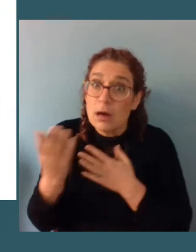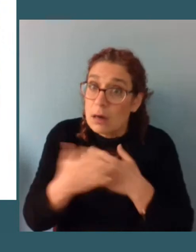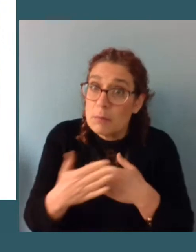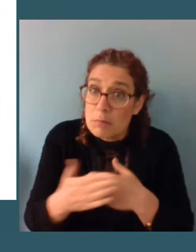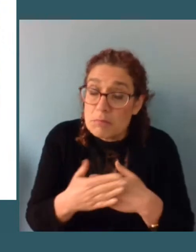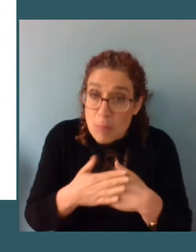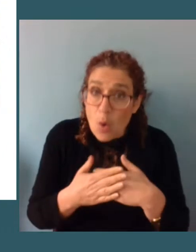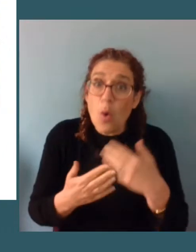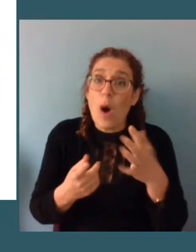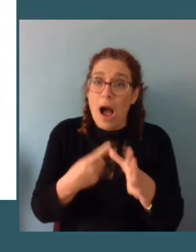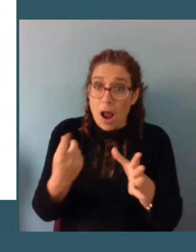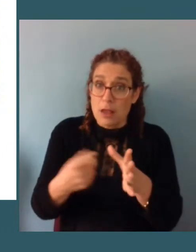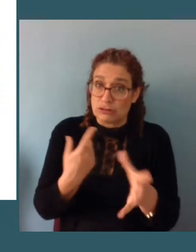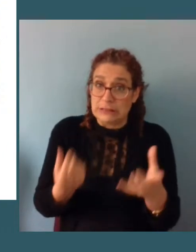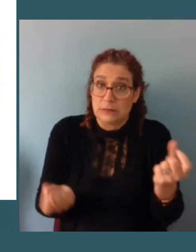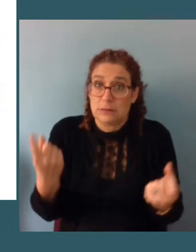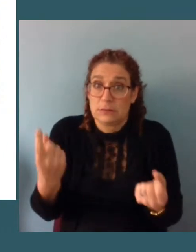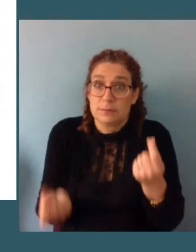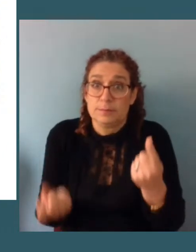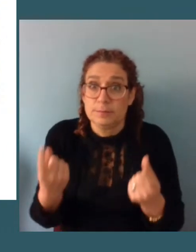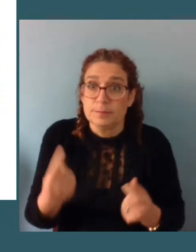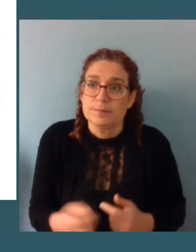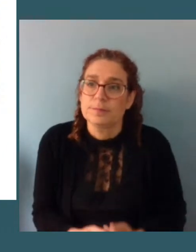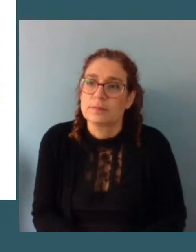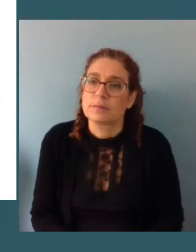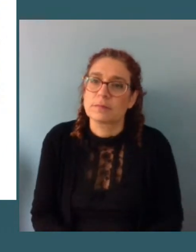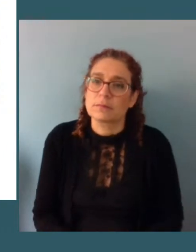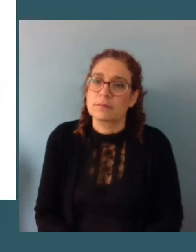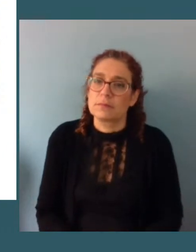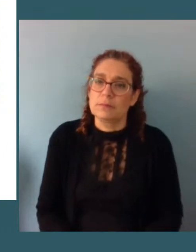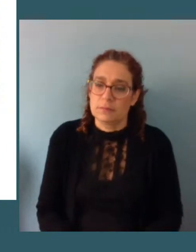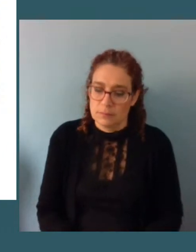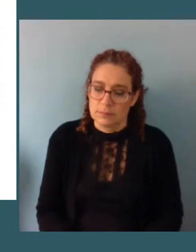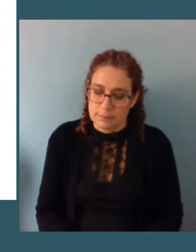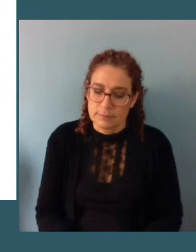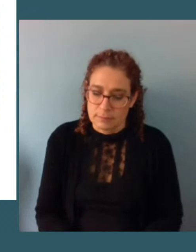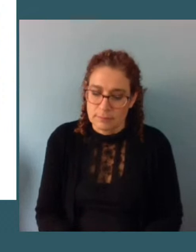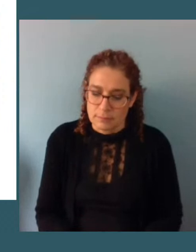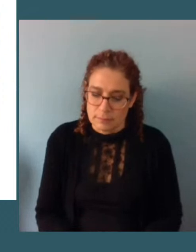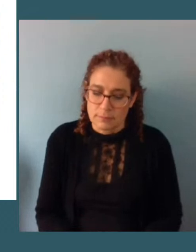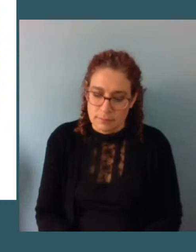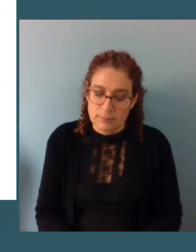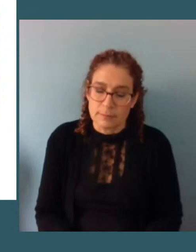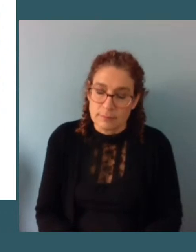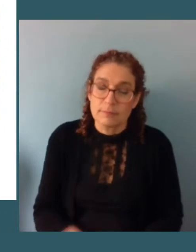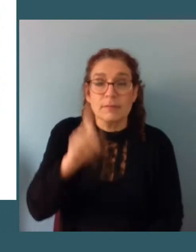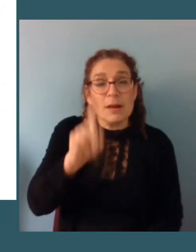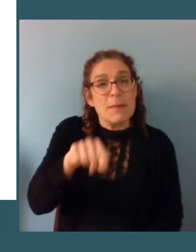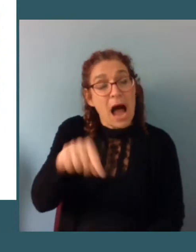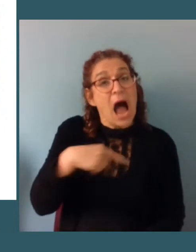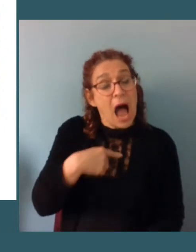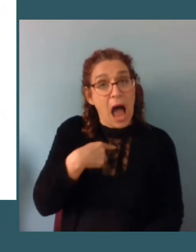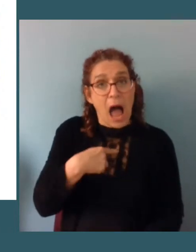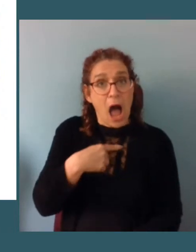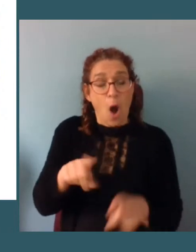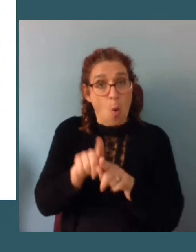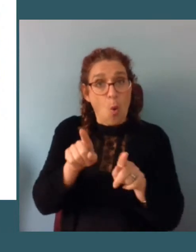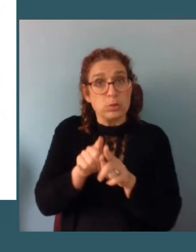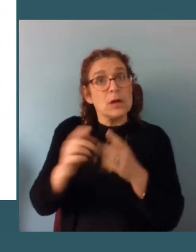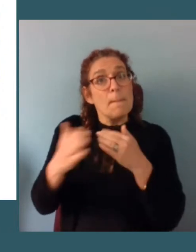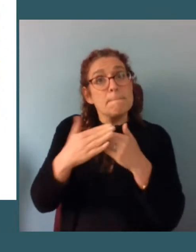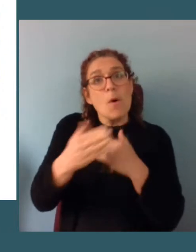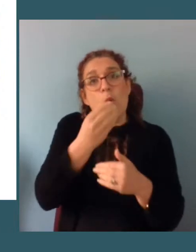emerging food patterns. Our diets are changing. There's an increasing consumption of plant-based foods and